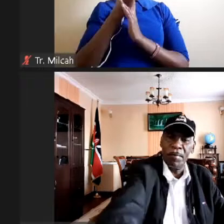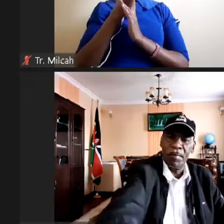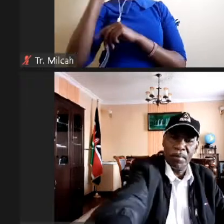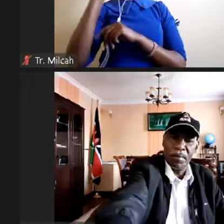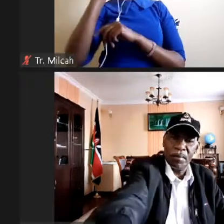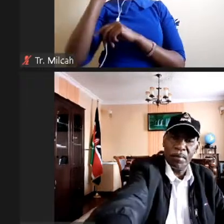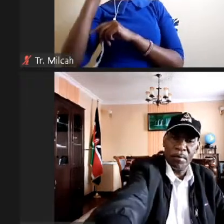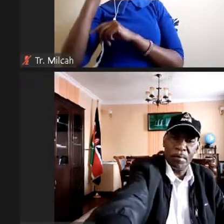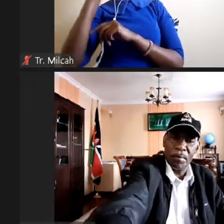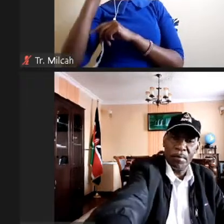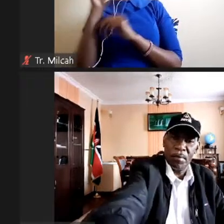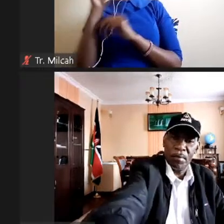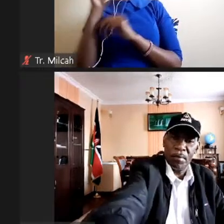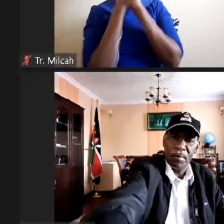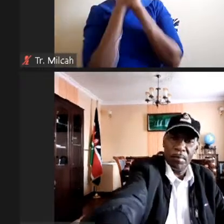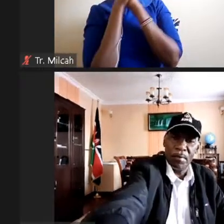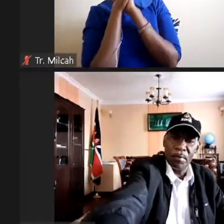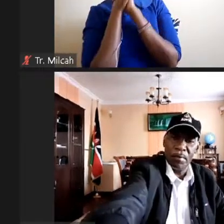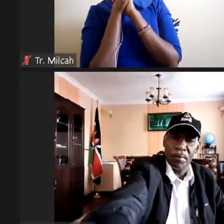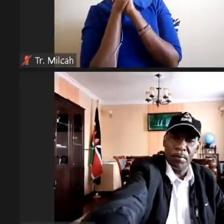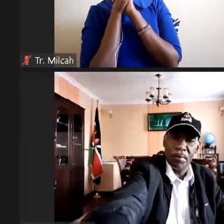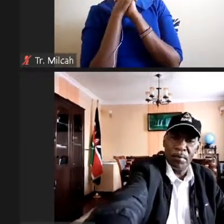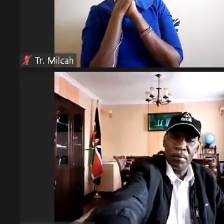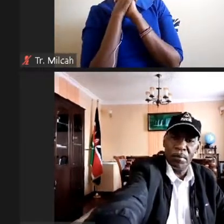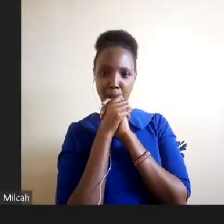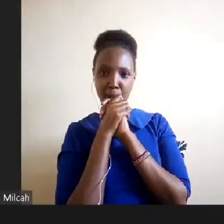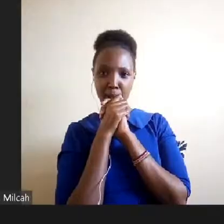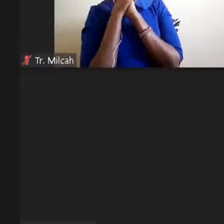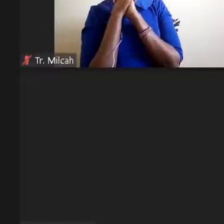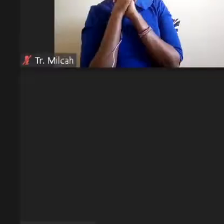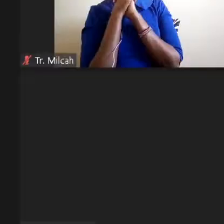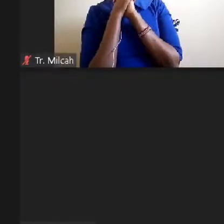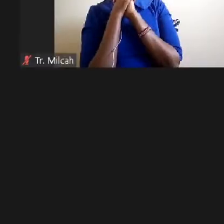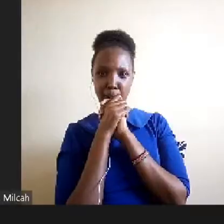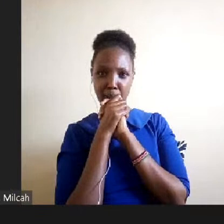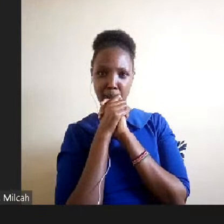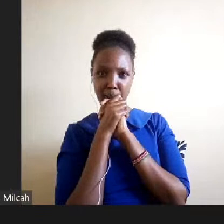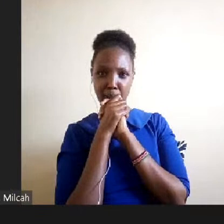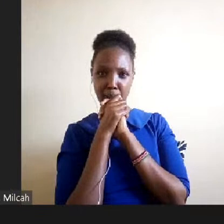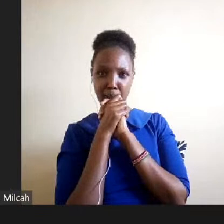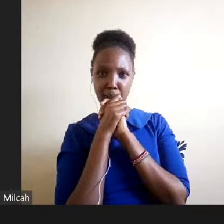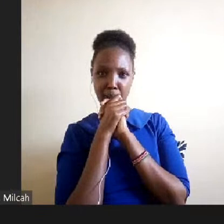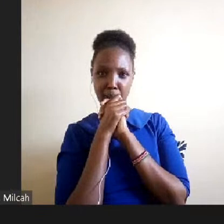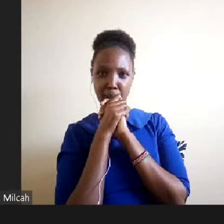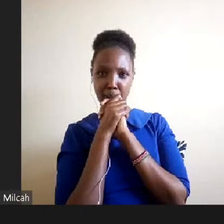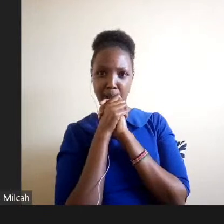that you have been going through in terms of Web Rangers. Karibu sana, Alex.